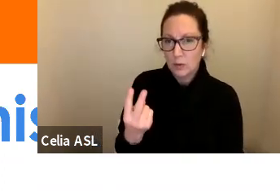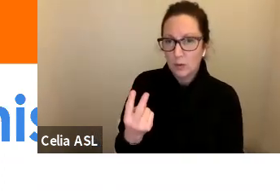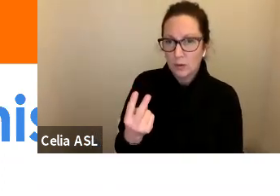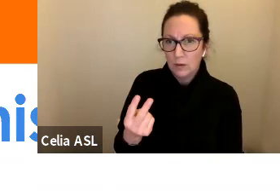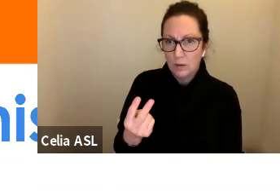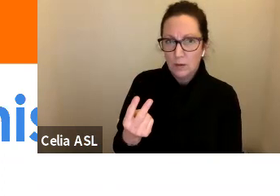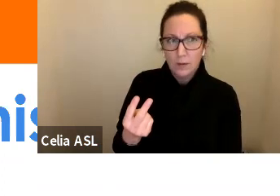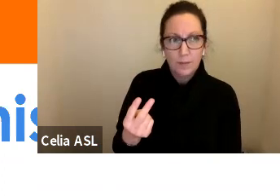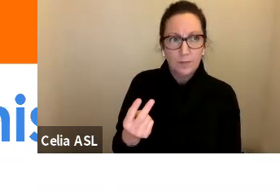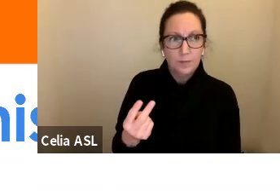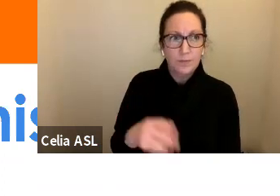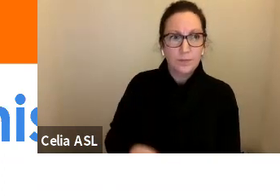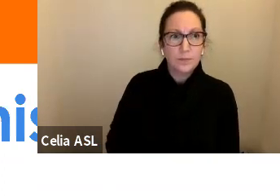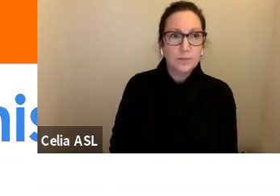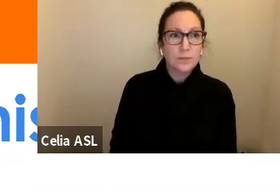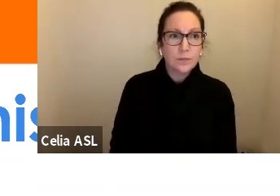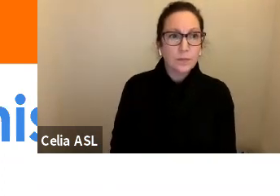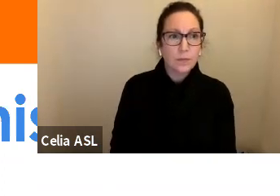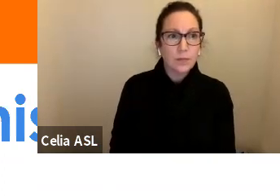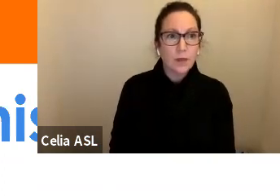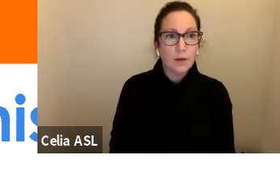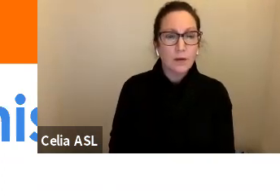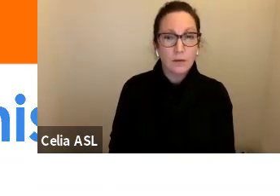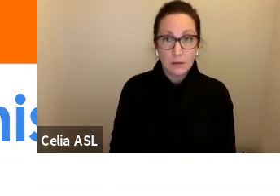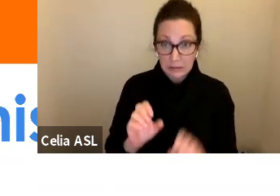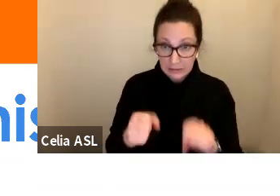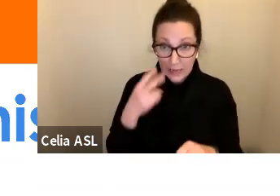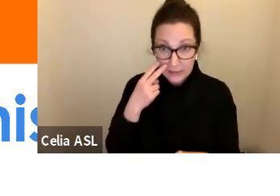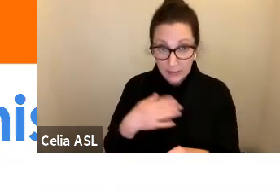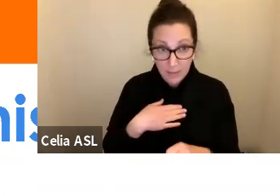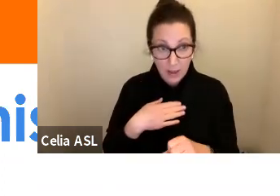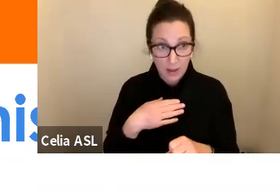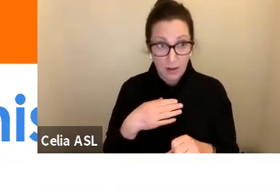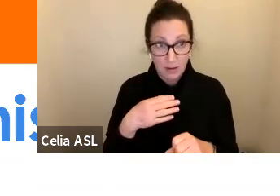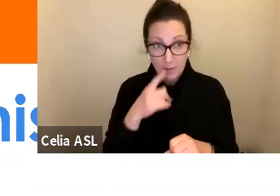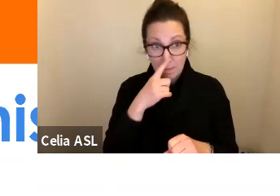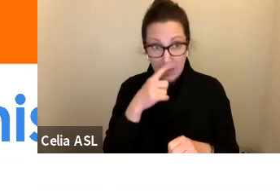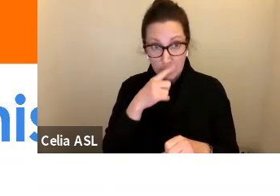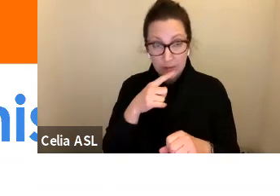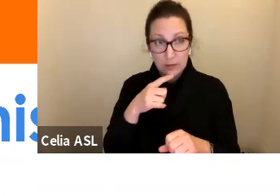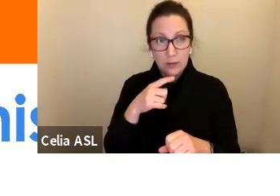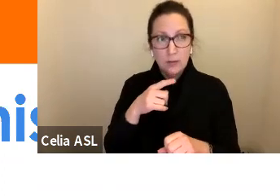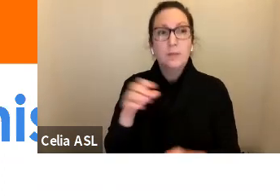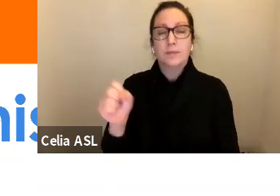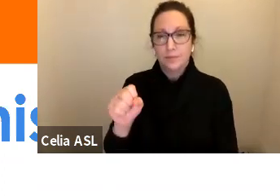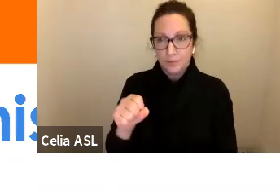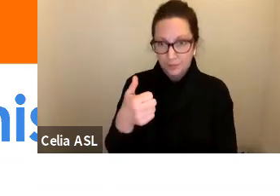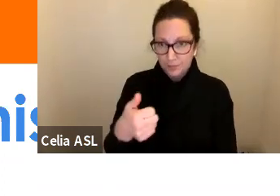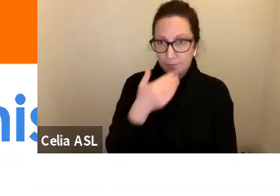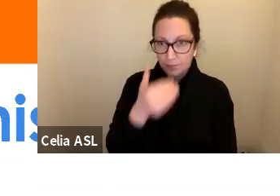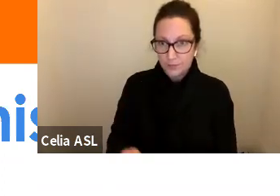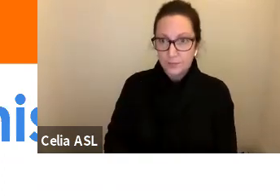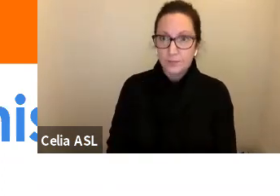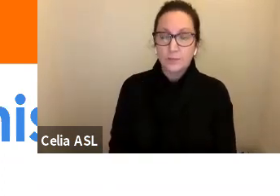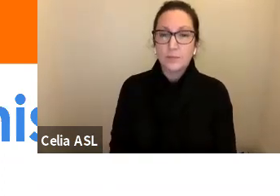Right here, the score from, I don't actually know if you can see my mouse. Okay, yes. Okay, yes, I can actually. Thank you. That's super, super helpful.